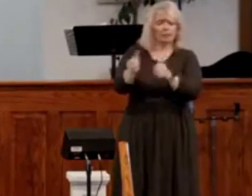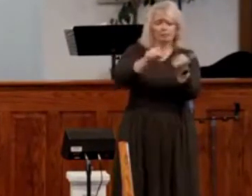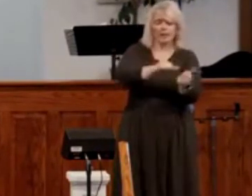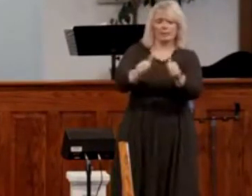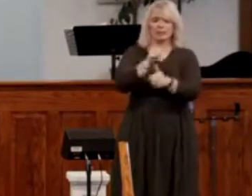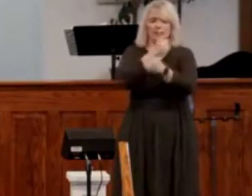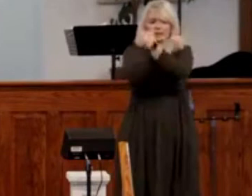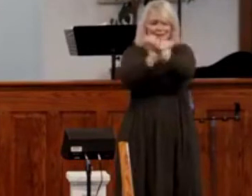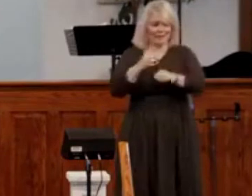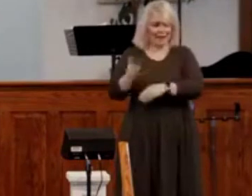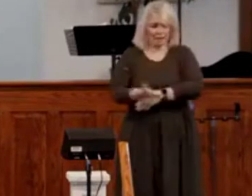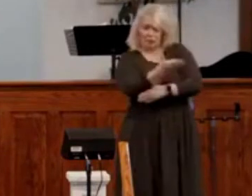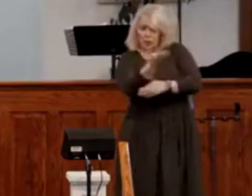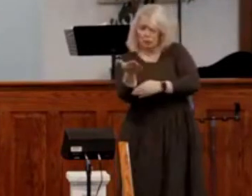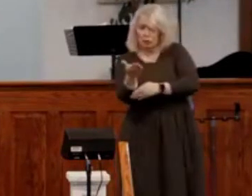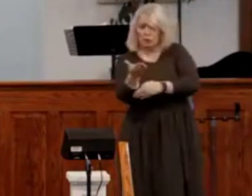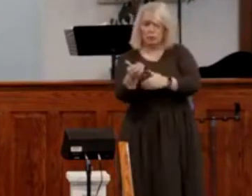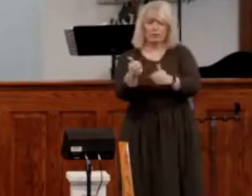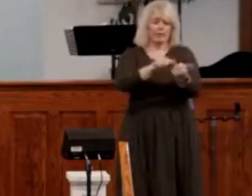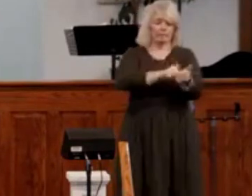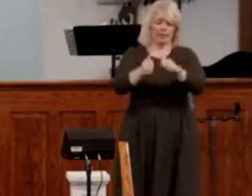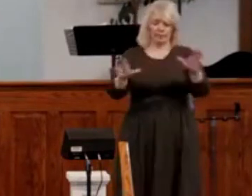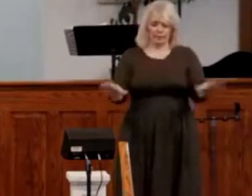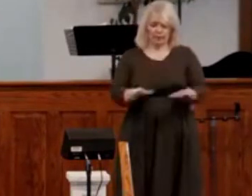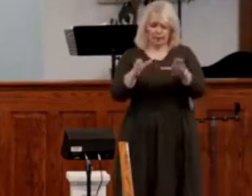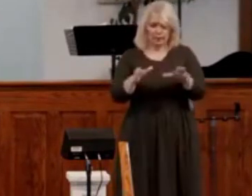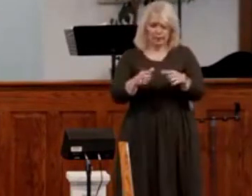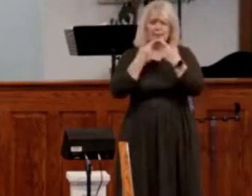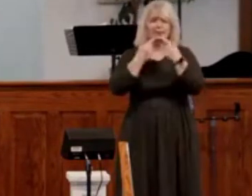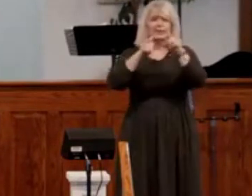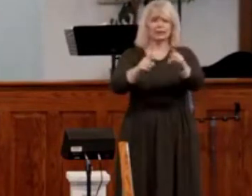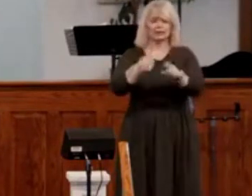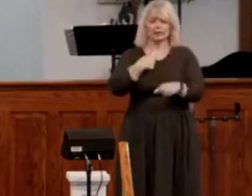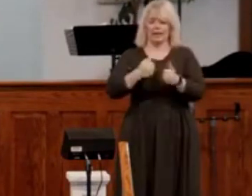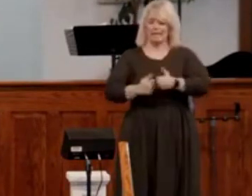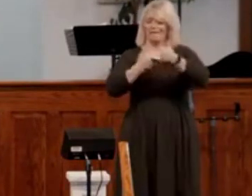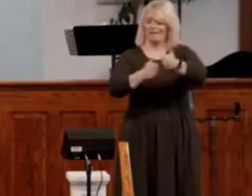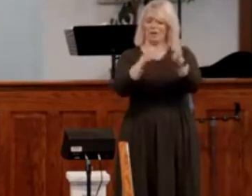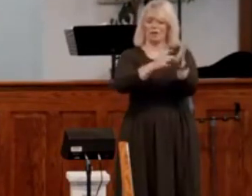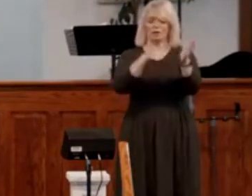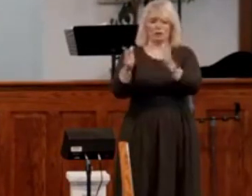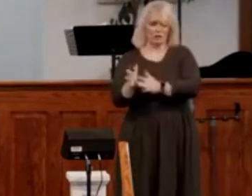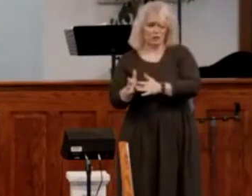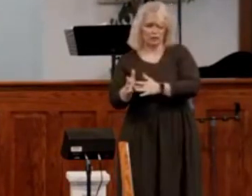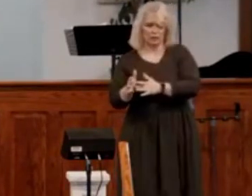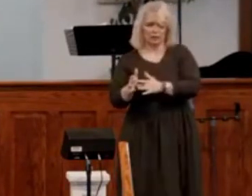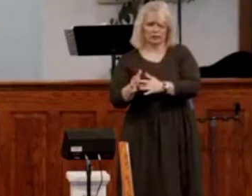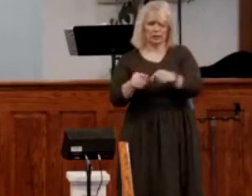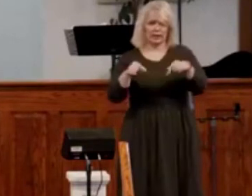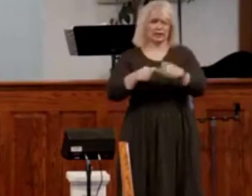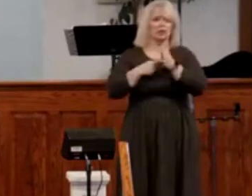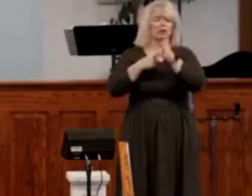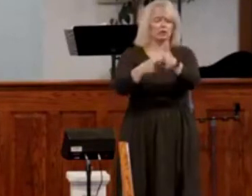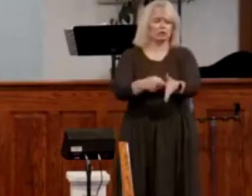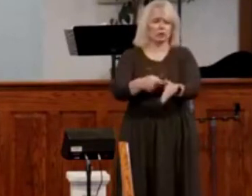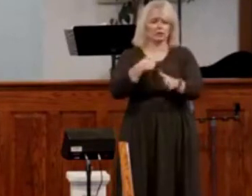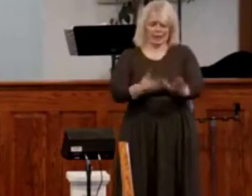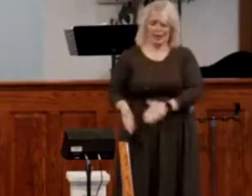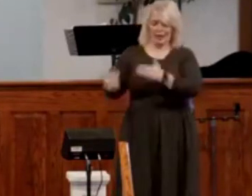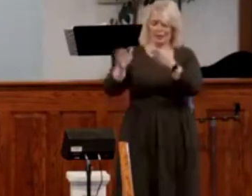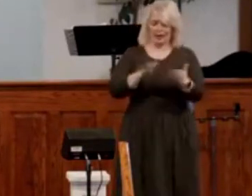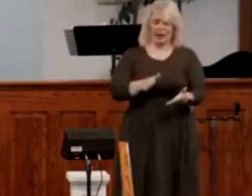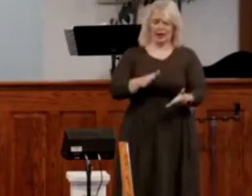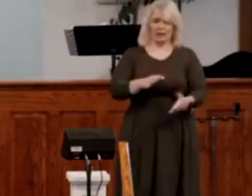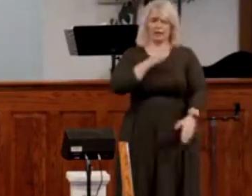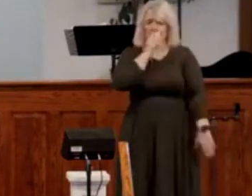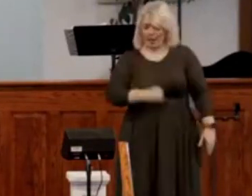doesn't save you, but what baptism does is it declares to the world, I'm a follower of Jesus now. And this shows that I'm dying to my old